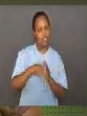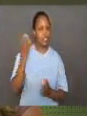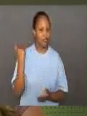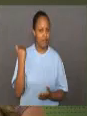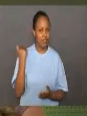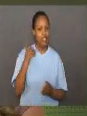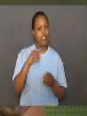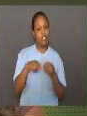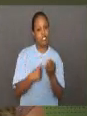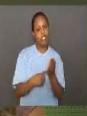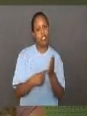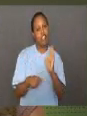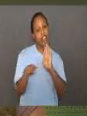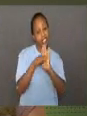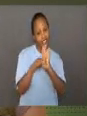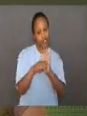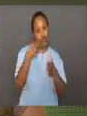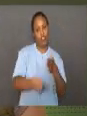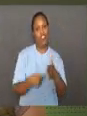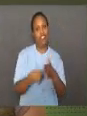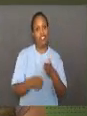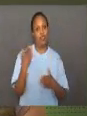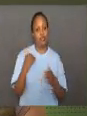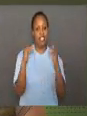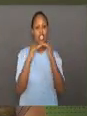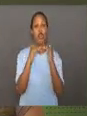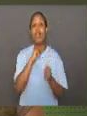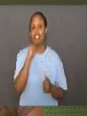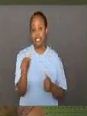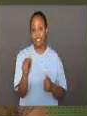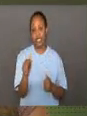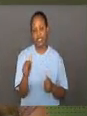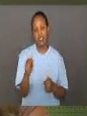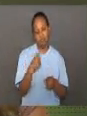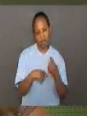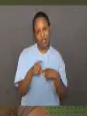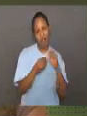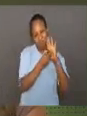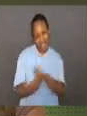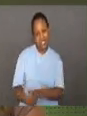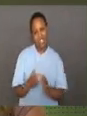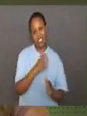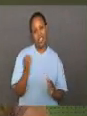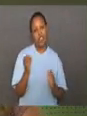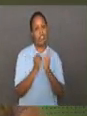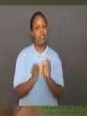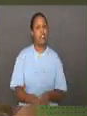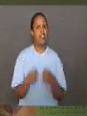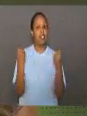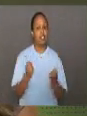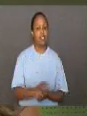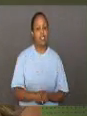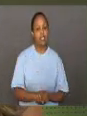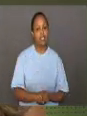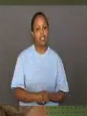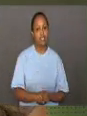learned about the negative consequences of inequality, oppression, and violence.